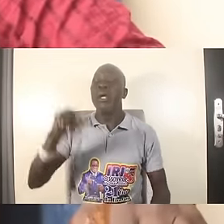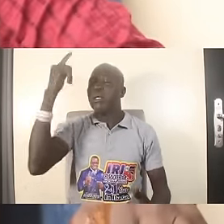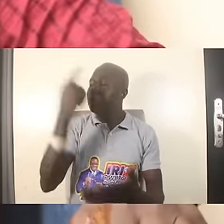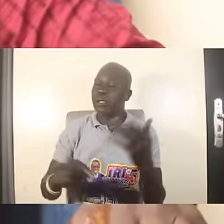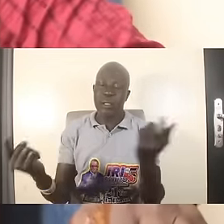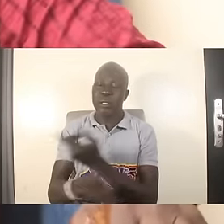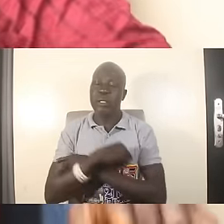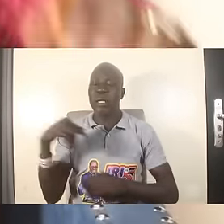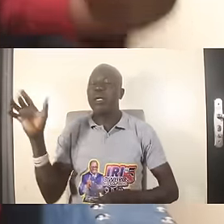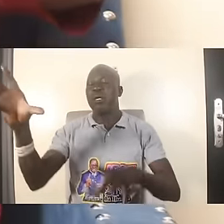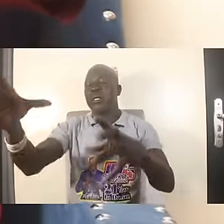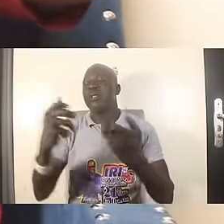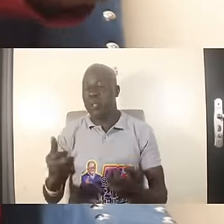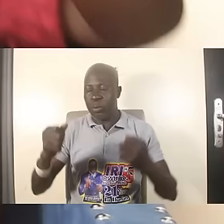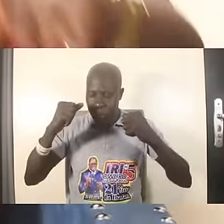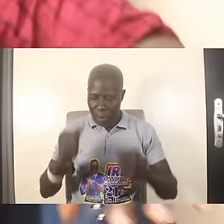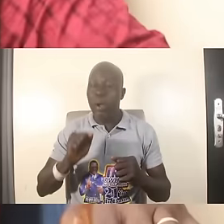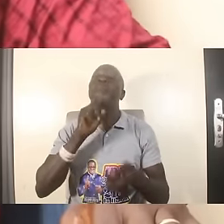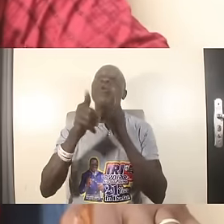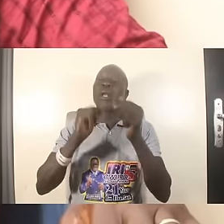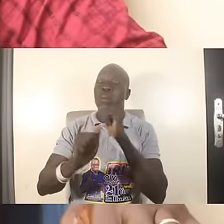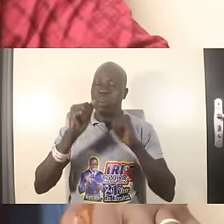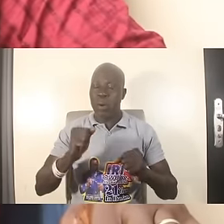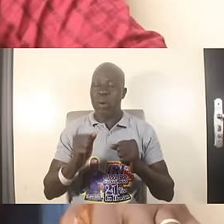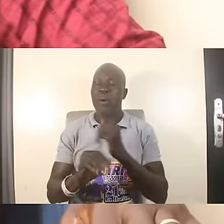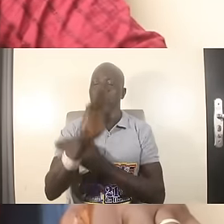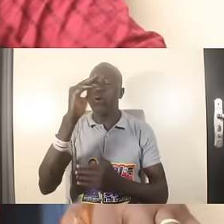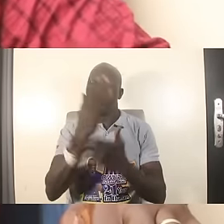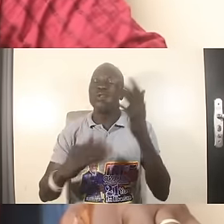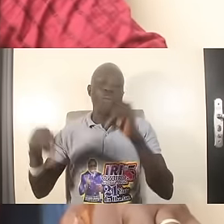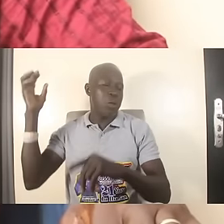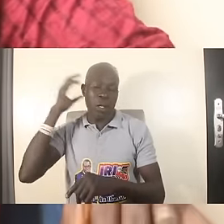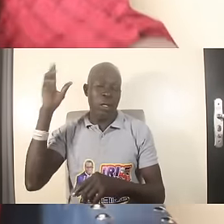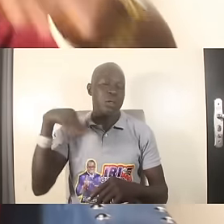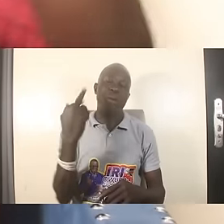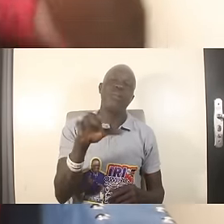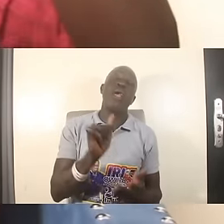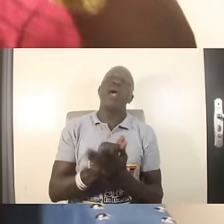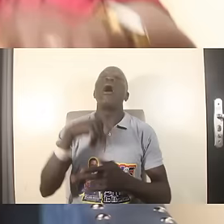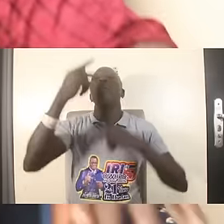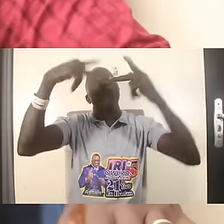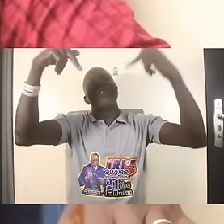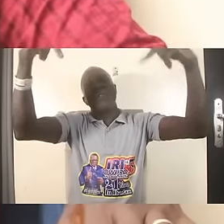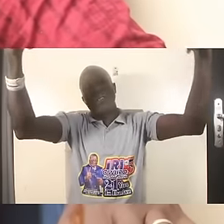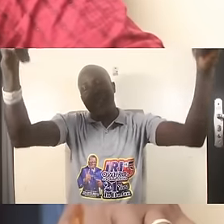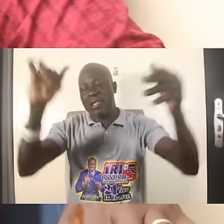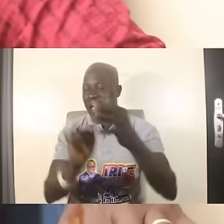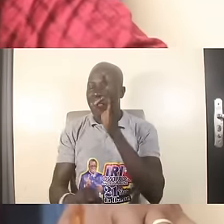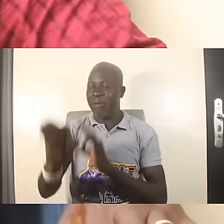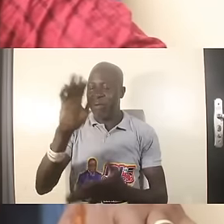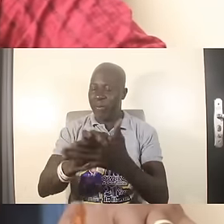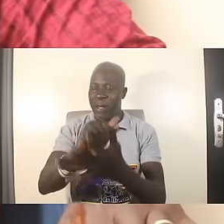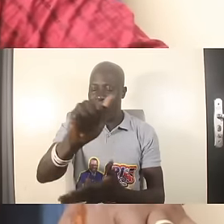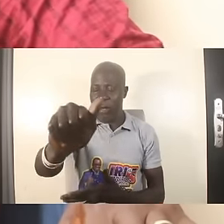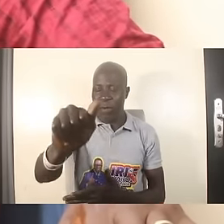o ba gbagbara. The day you receive power. Mo so nipa agbara. I am talking about the power of God. Somebody is listening. Mo so aso tele. I prophesy. Bi o ba gbagbo.